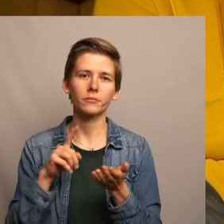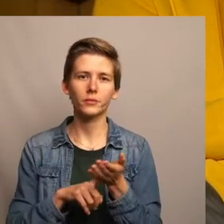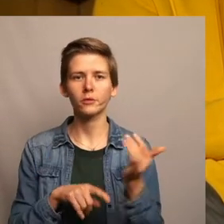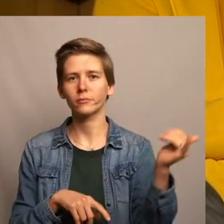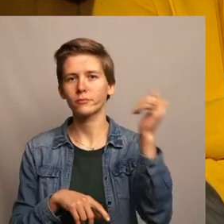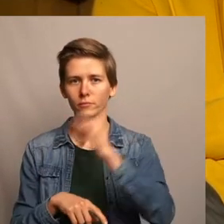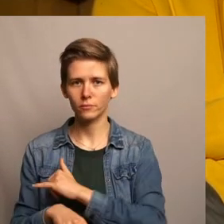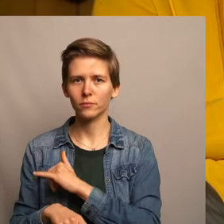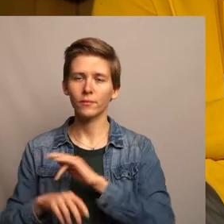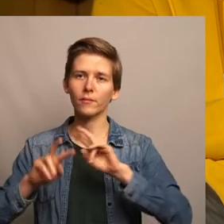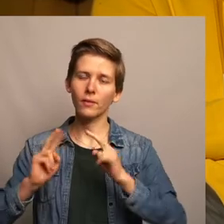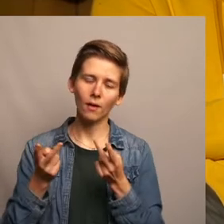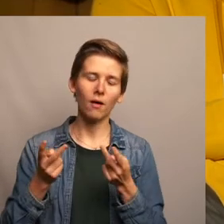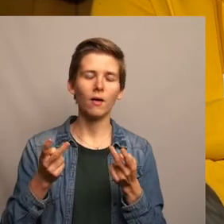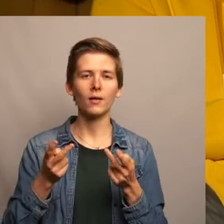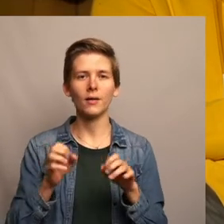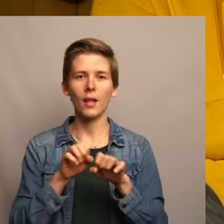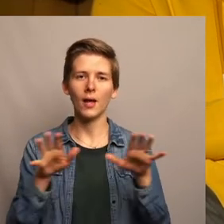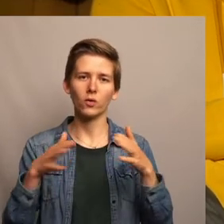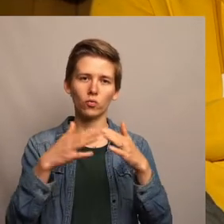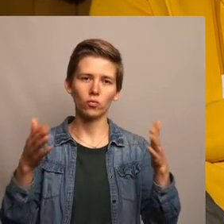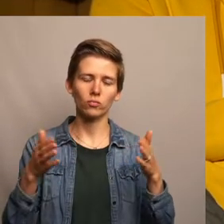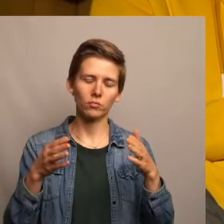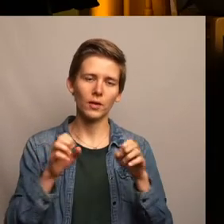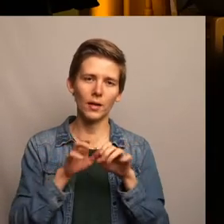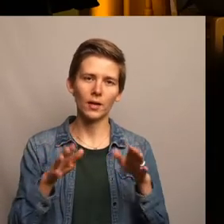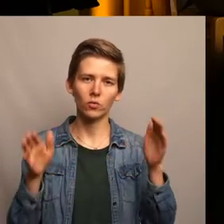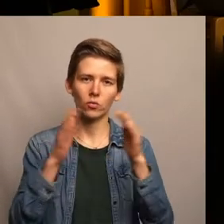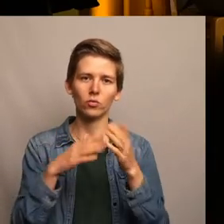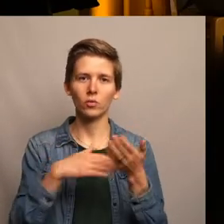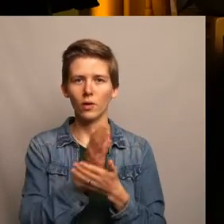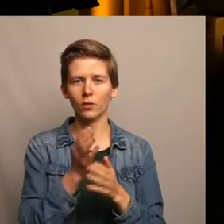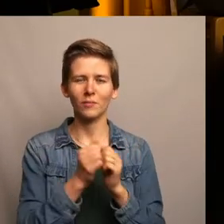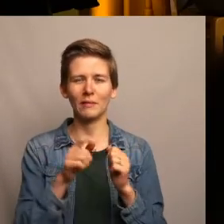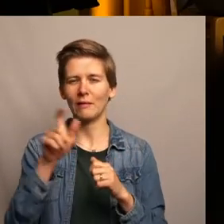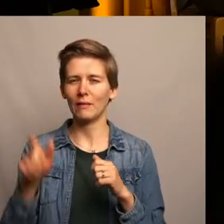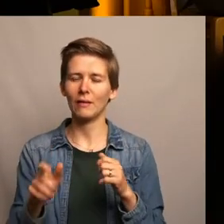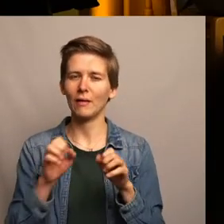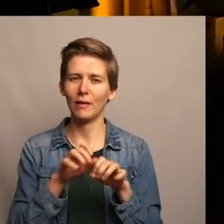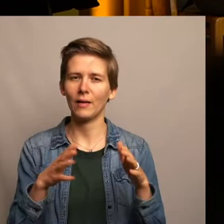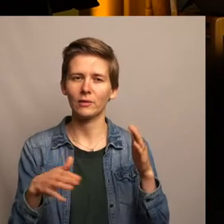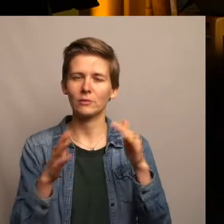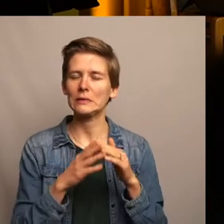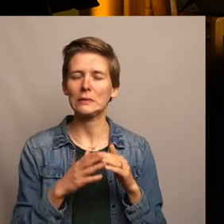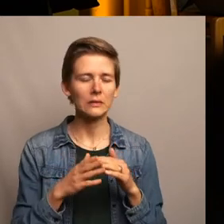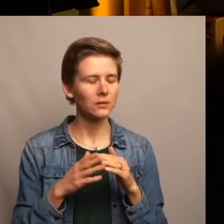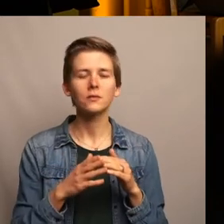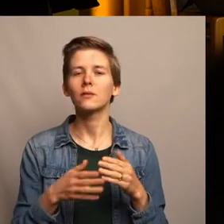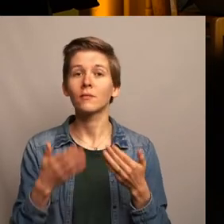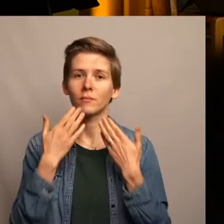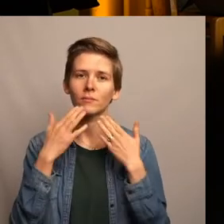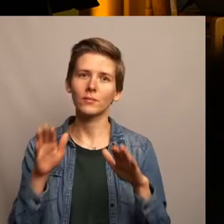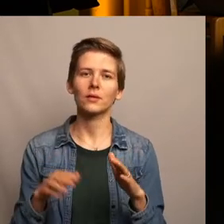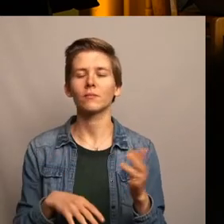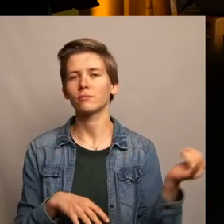the embassy. But like Italian bureaucracy is like the worst thing ever, so like it's easier just to fly back. And also